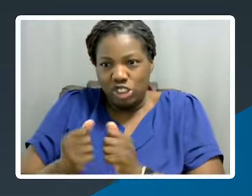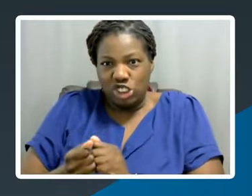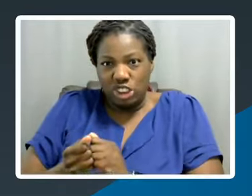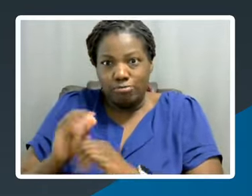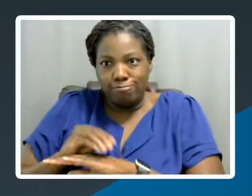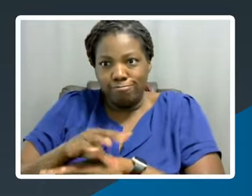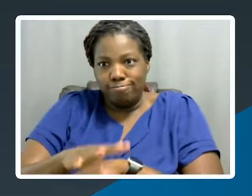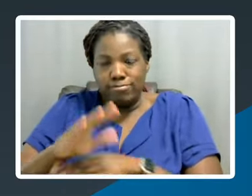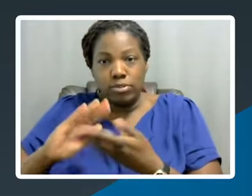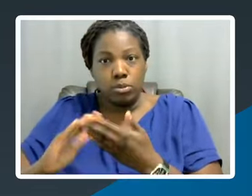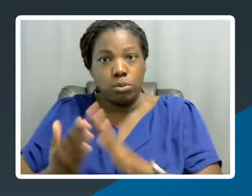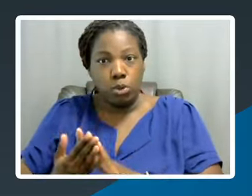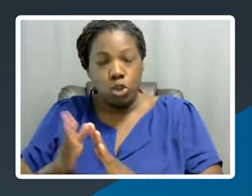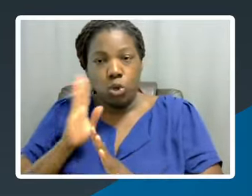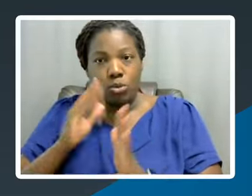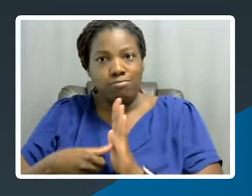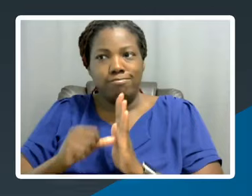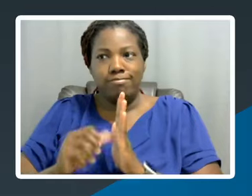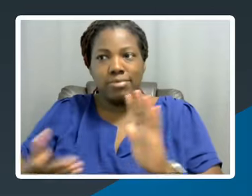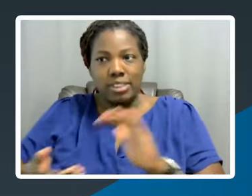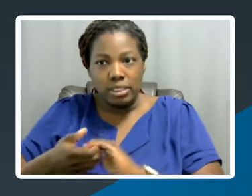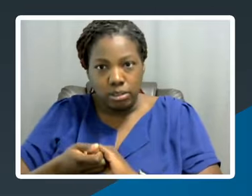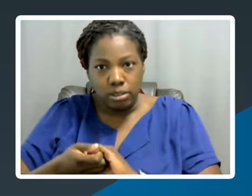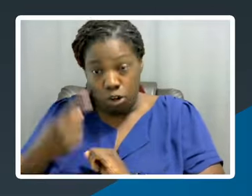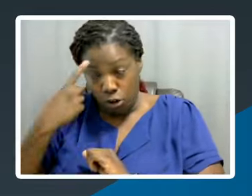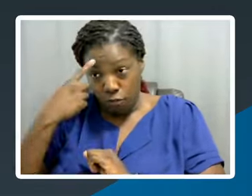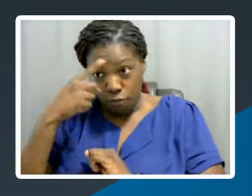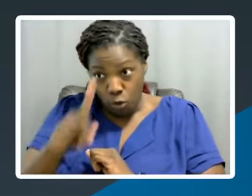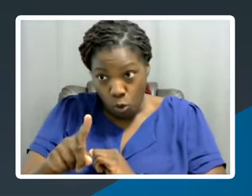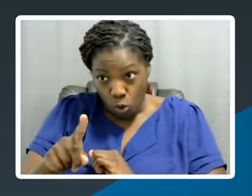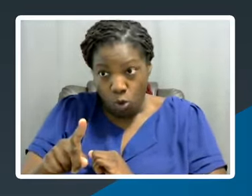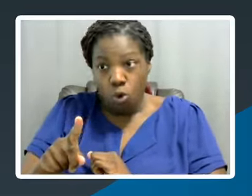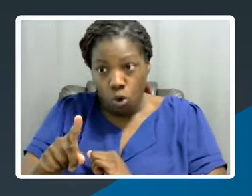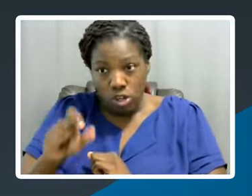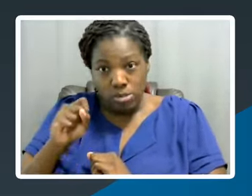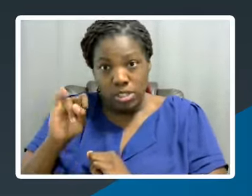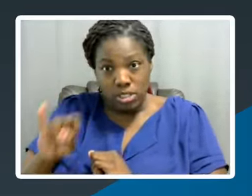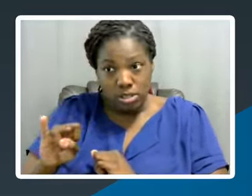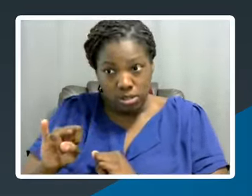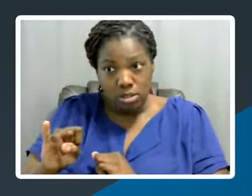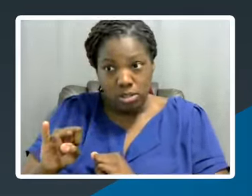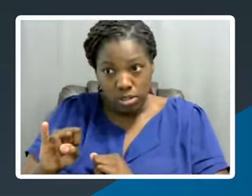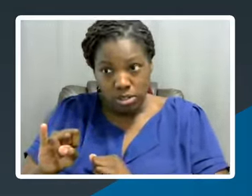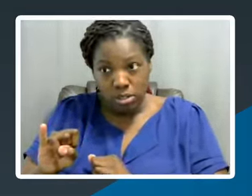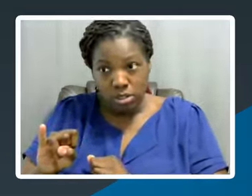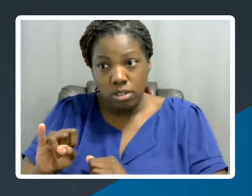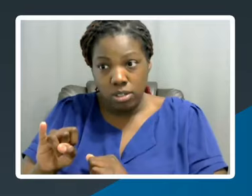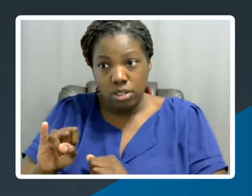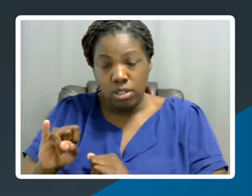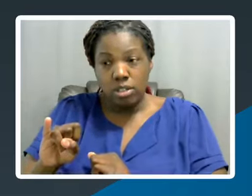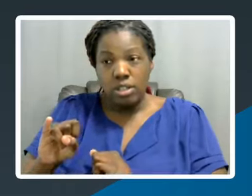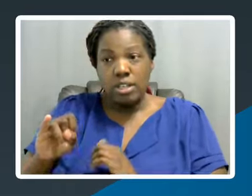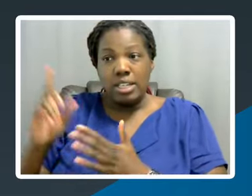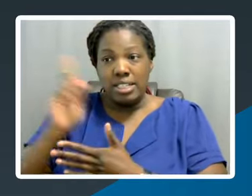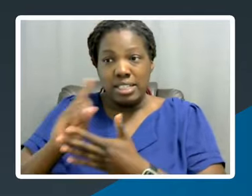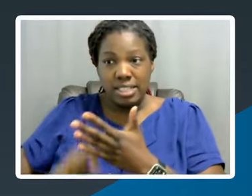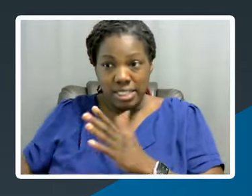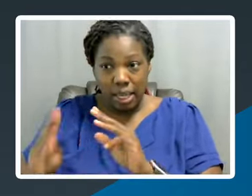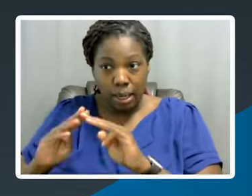which highlights a collaboration between our very own Smithsonian Cooper Hewitt Design Museum and also